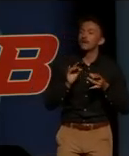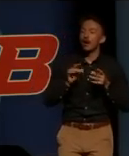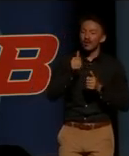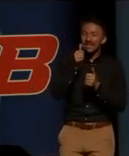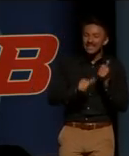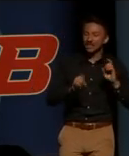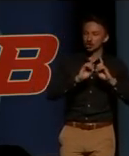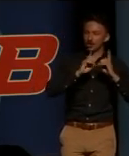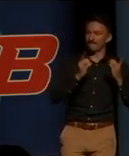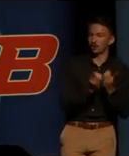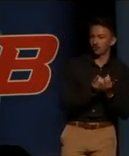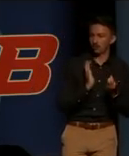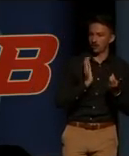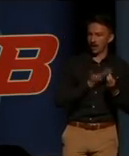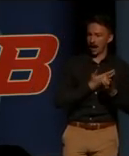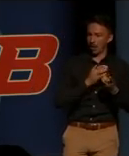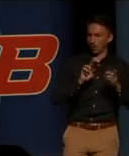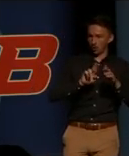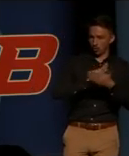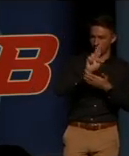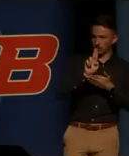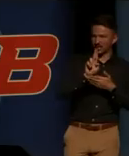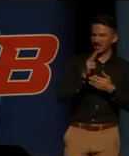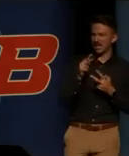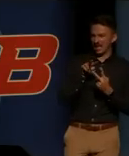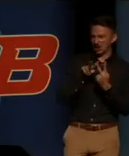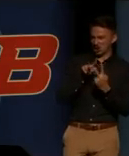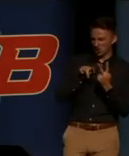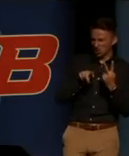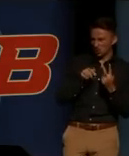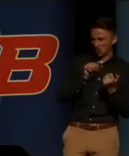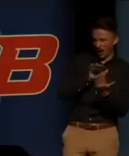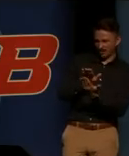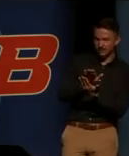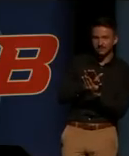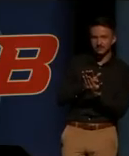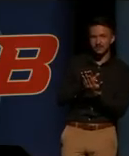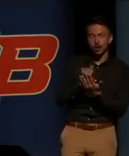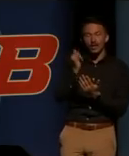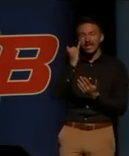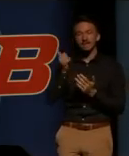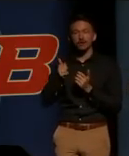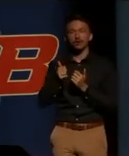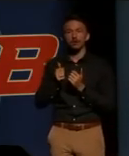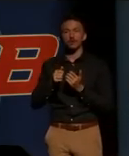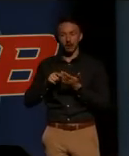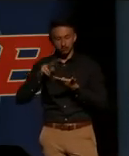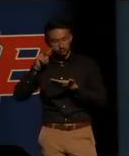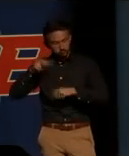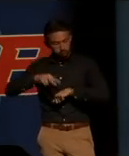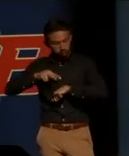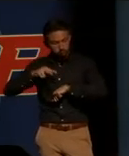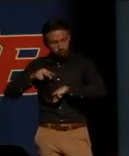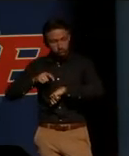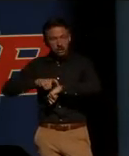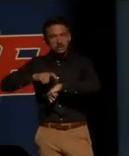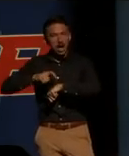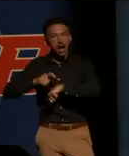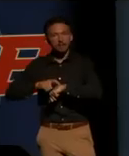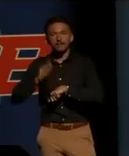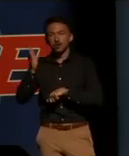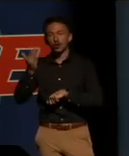university in two different ways. That way, if you're keeping track, you'll know how far along I am.